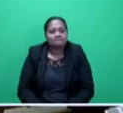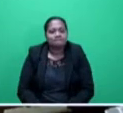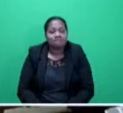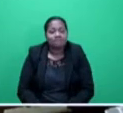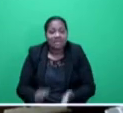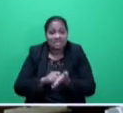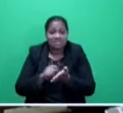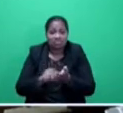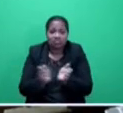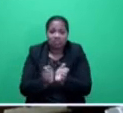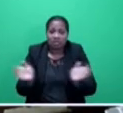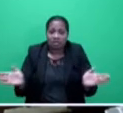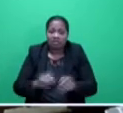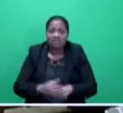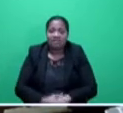Secretary General.